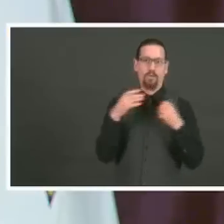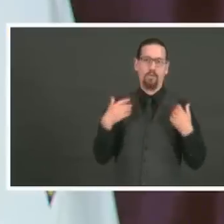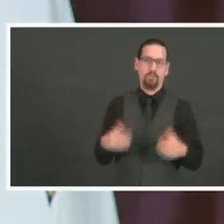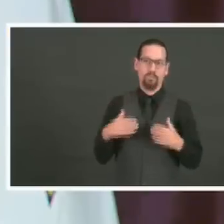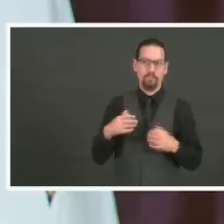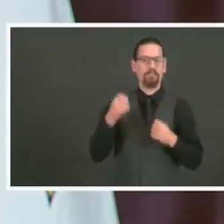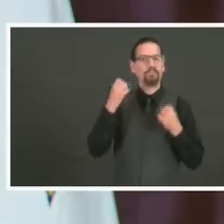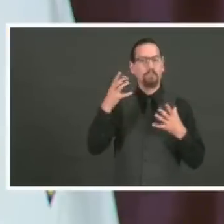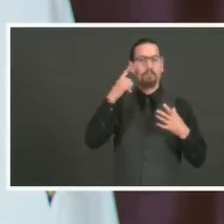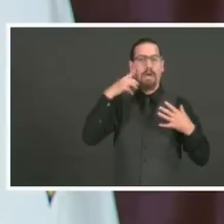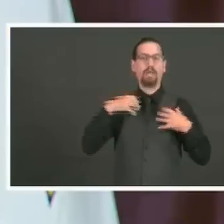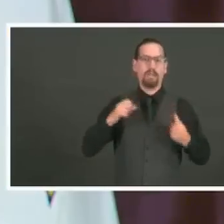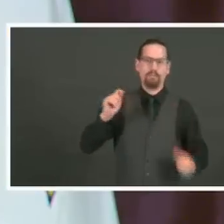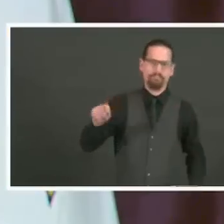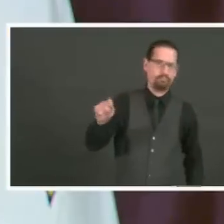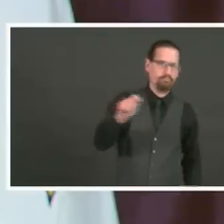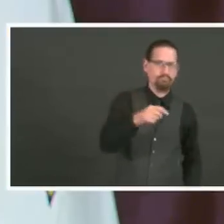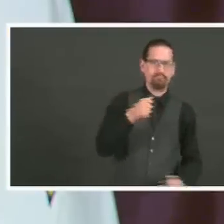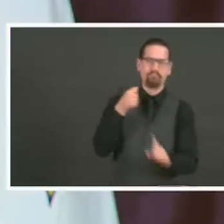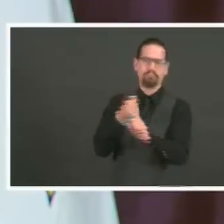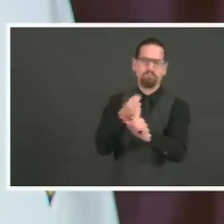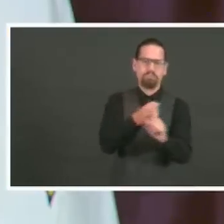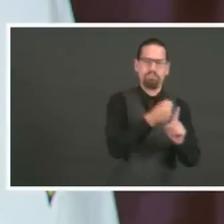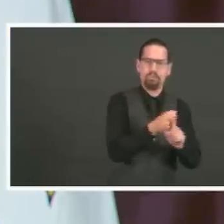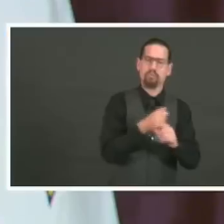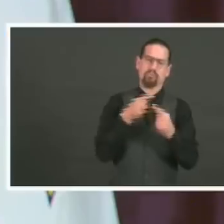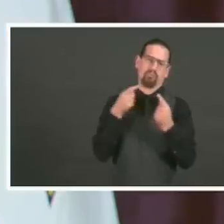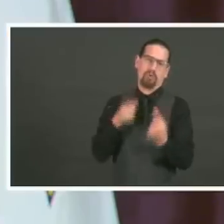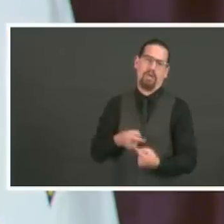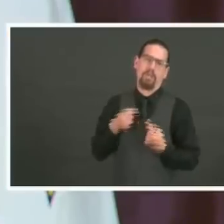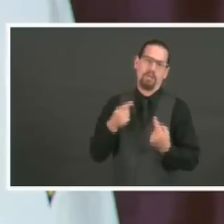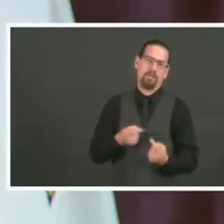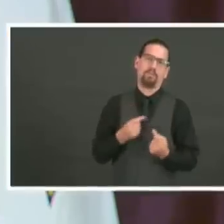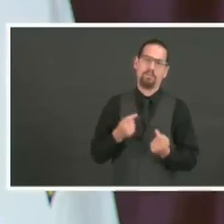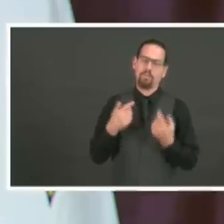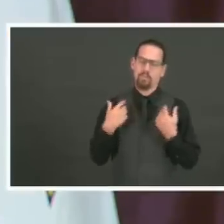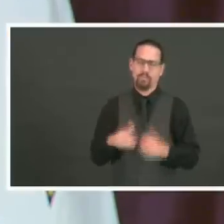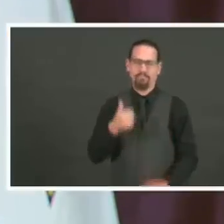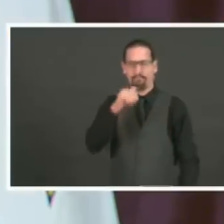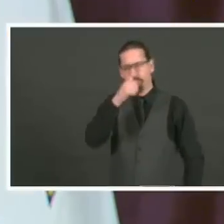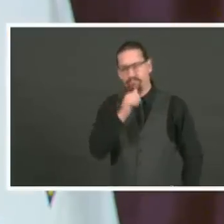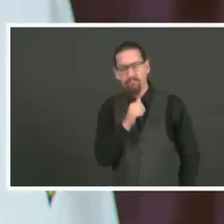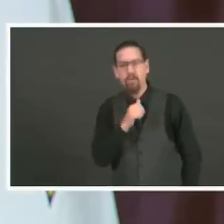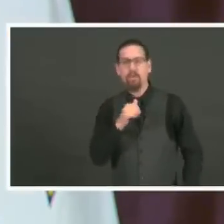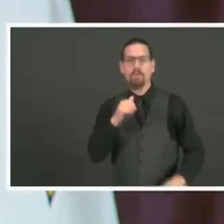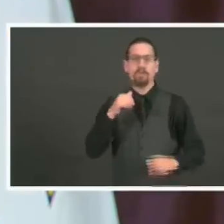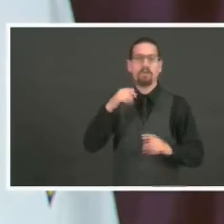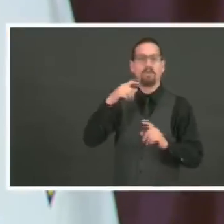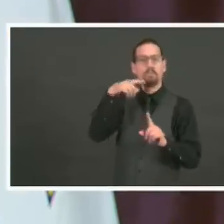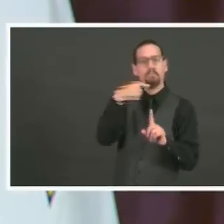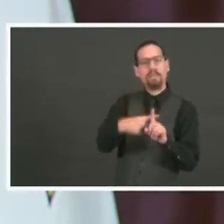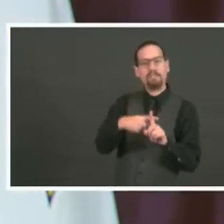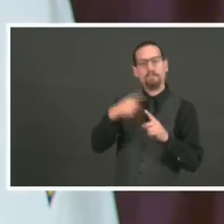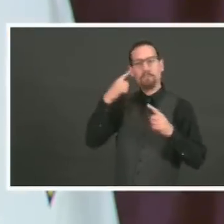Everybody's struggling. Everybody's struggling. And you add to that isolation, financial struggles,